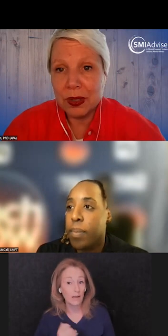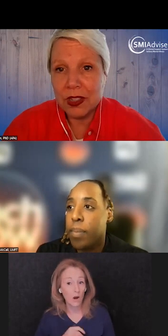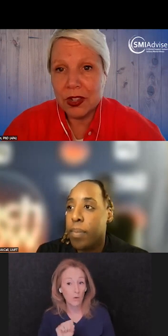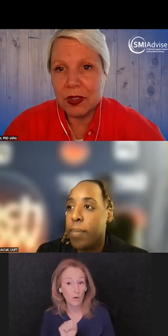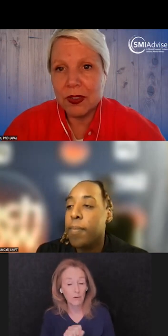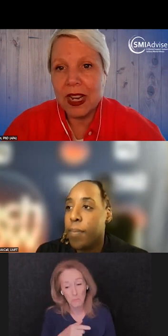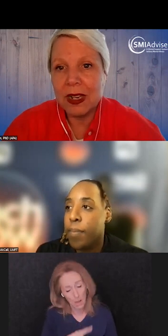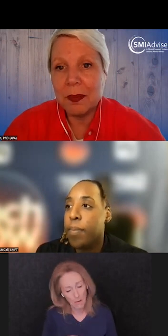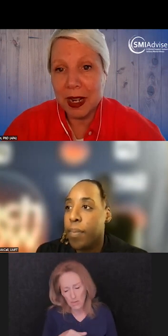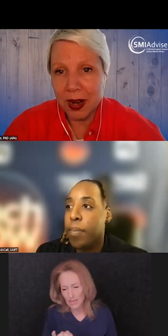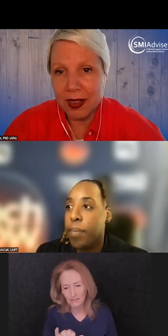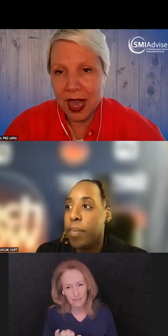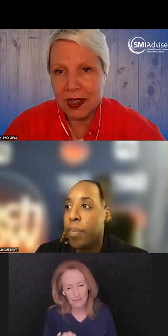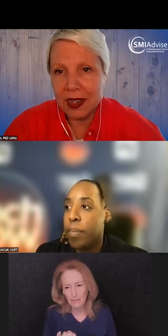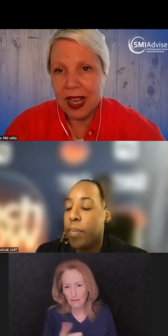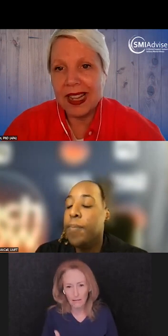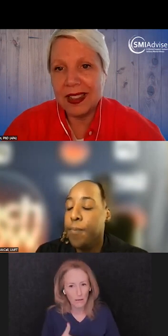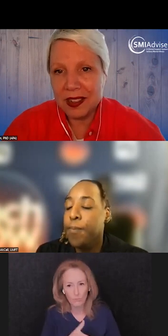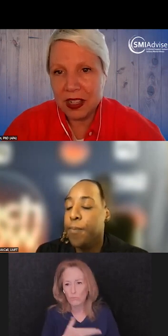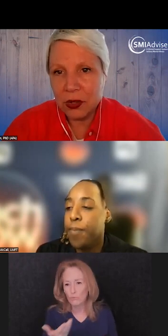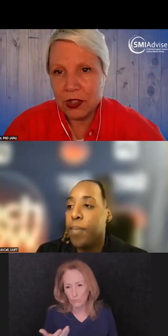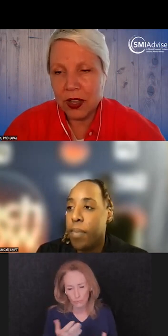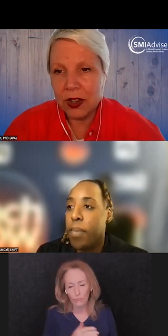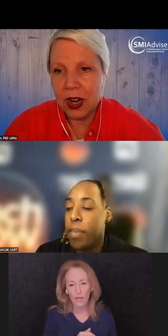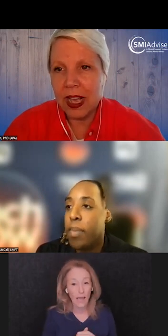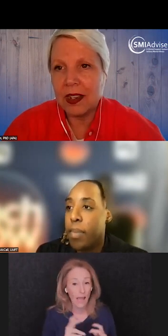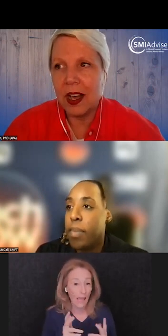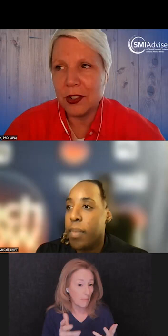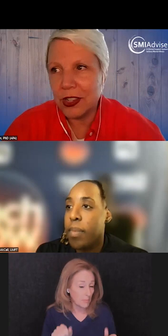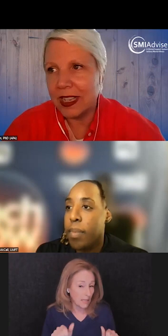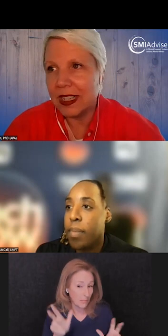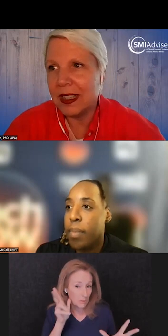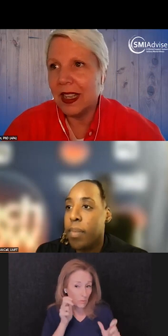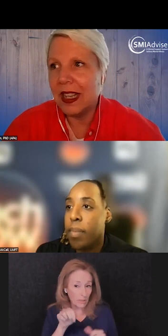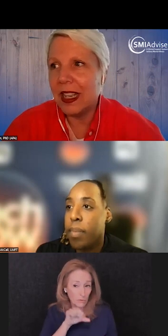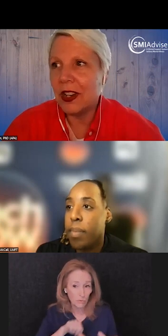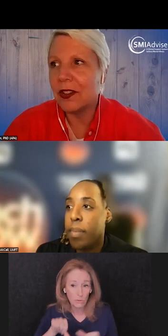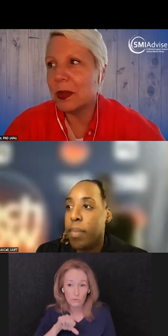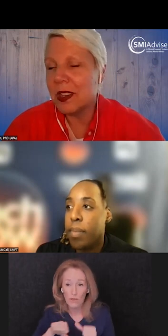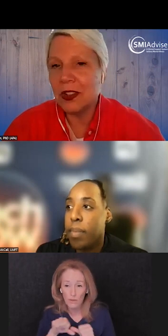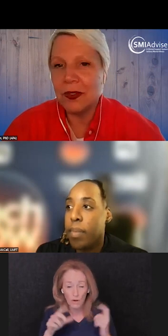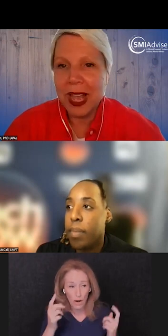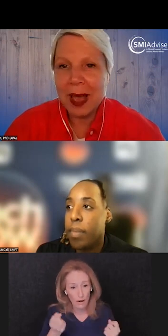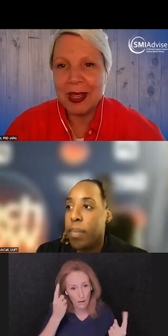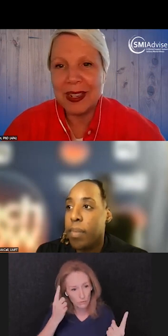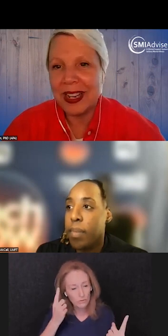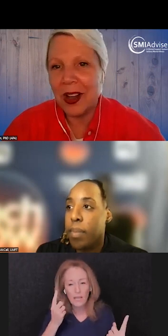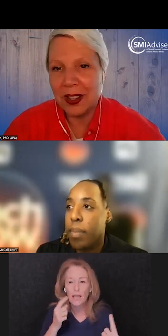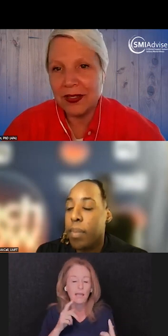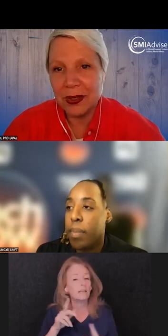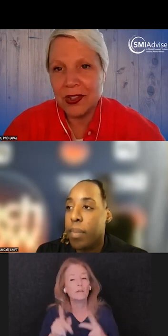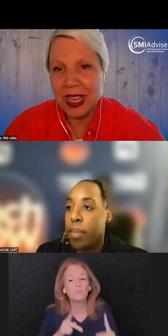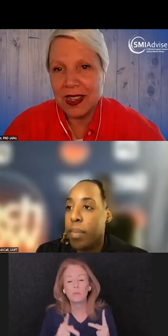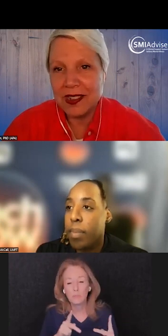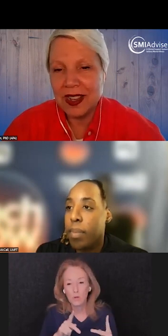too, in terms of getting better at that and listening to each other and understanding each other's position, vocabulary,